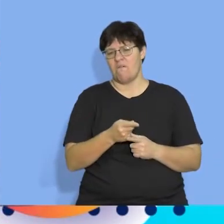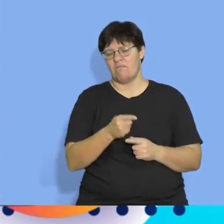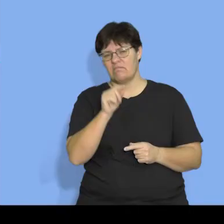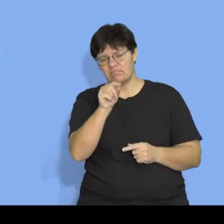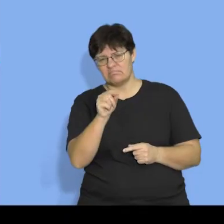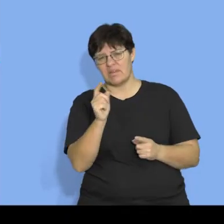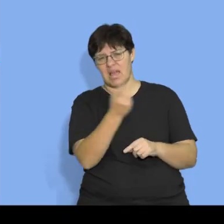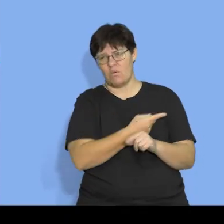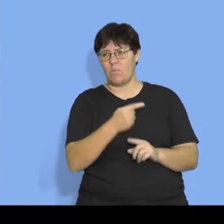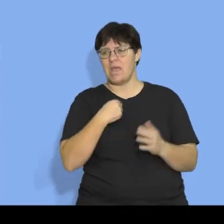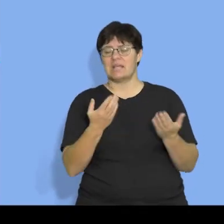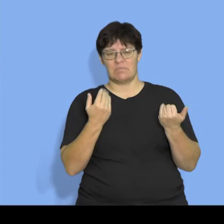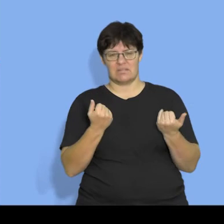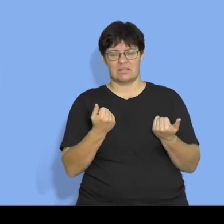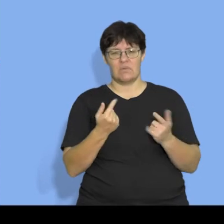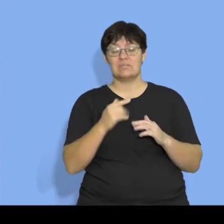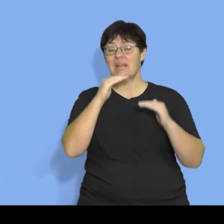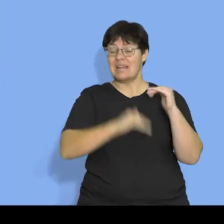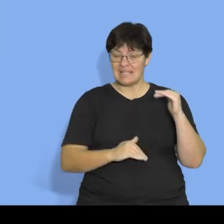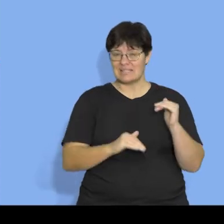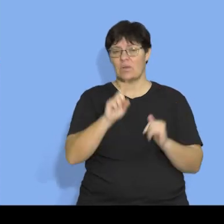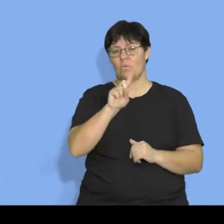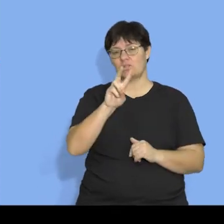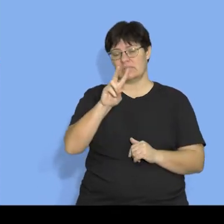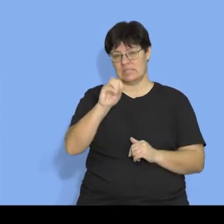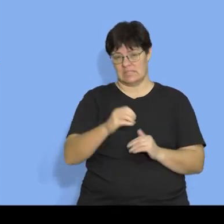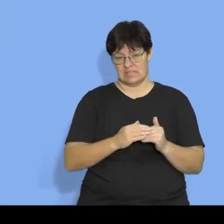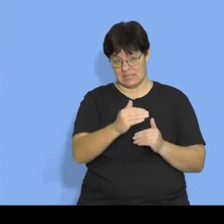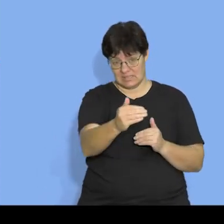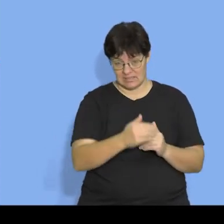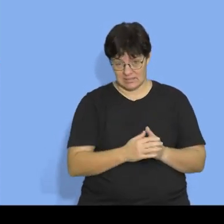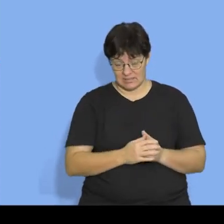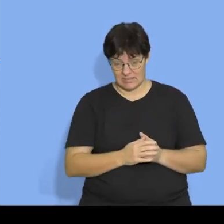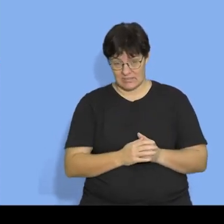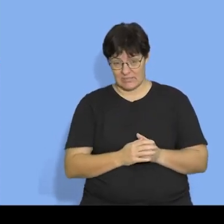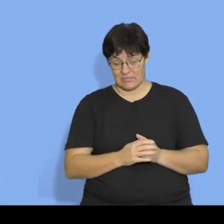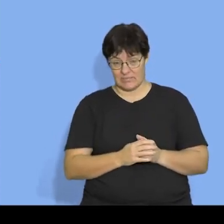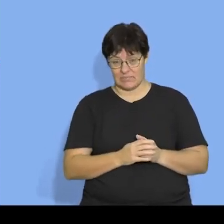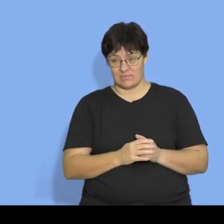expected because the distance was less than 120, okay?